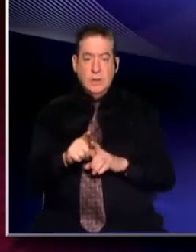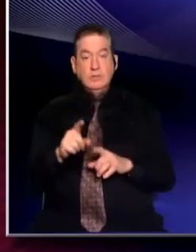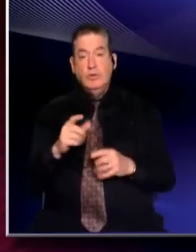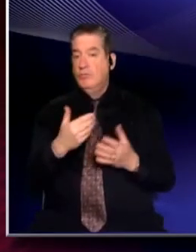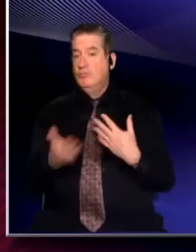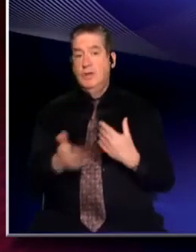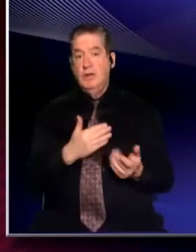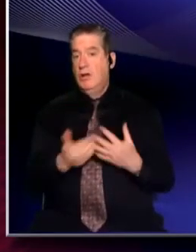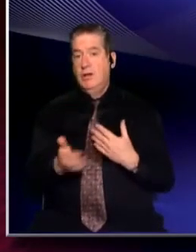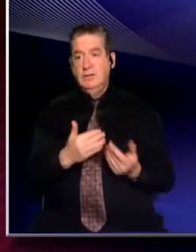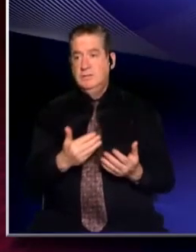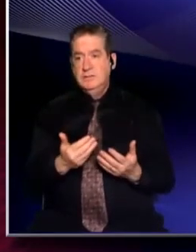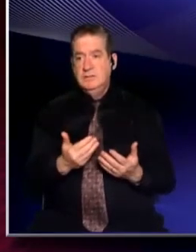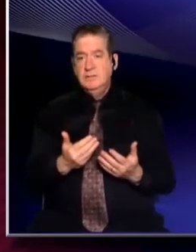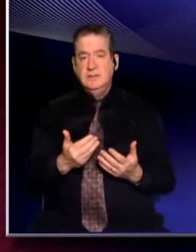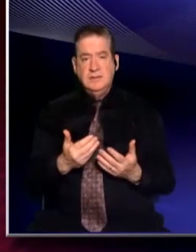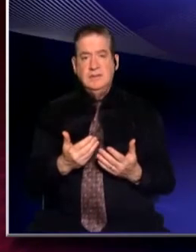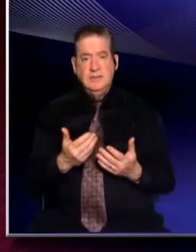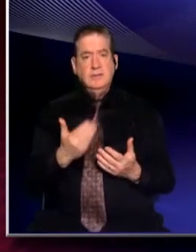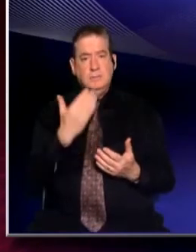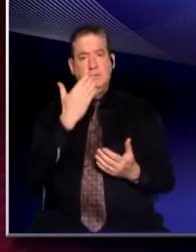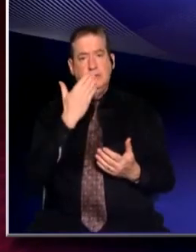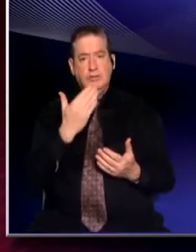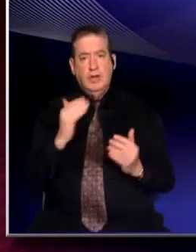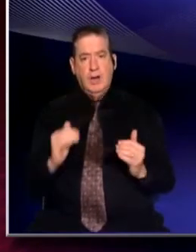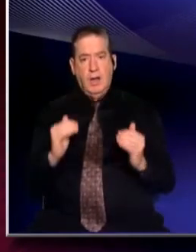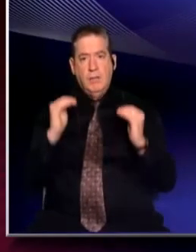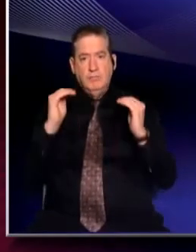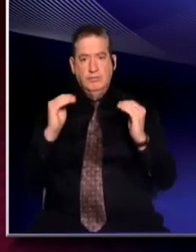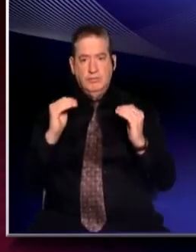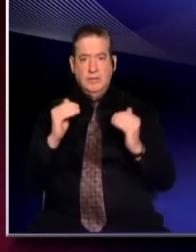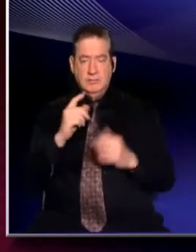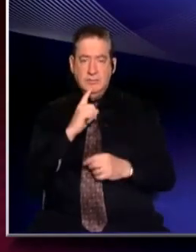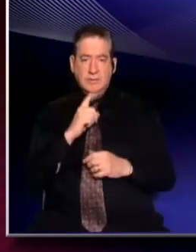regardless, it'd be a good upgrade, essentially.